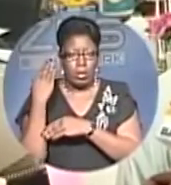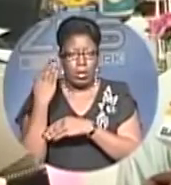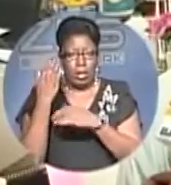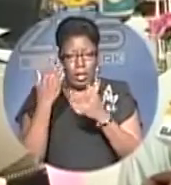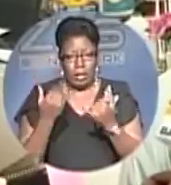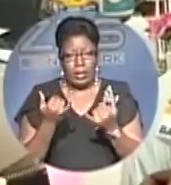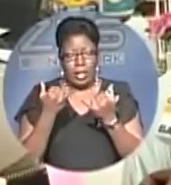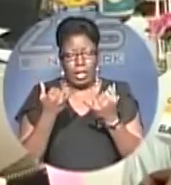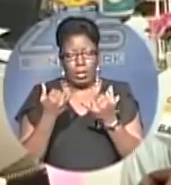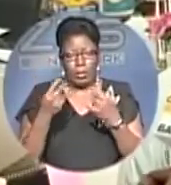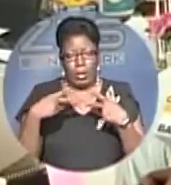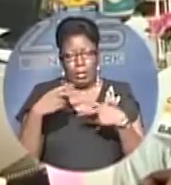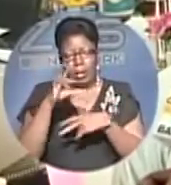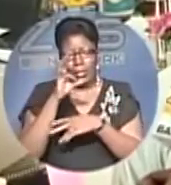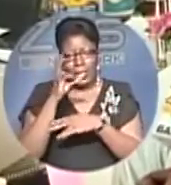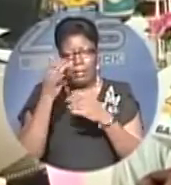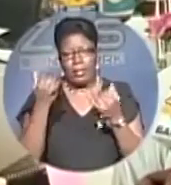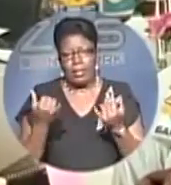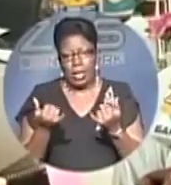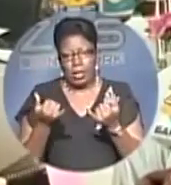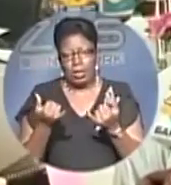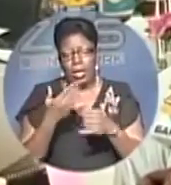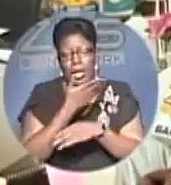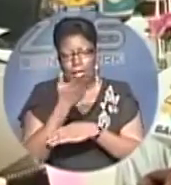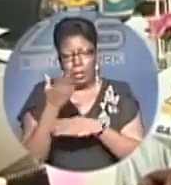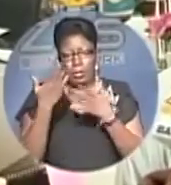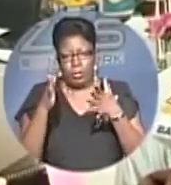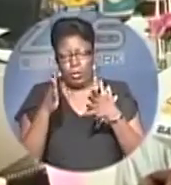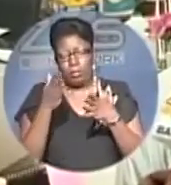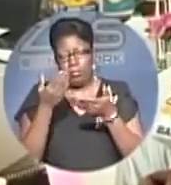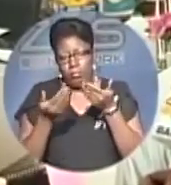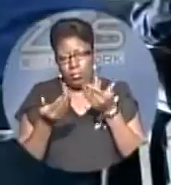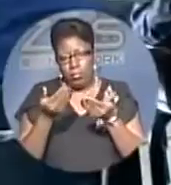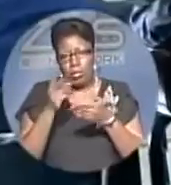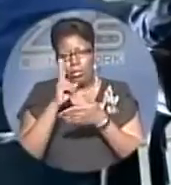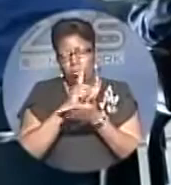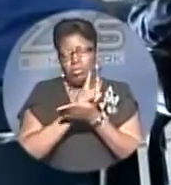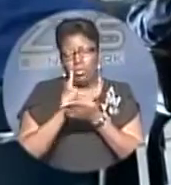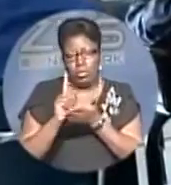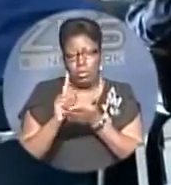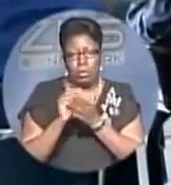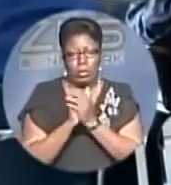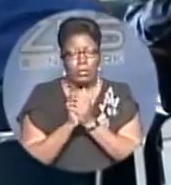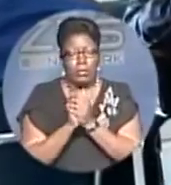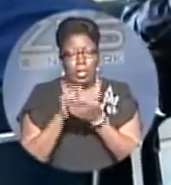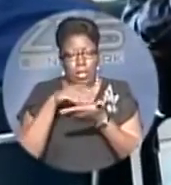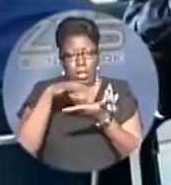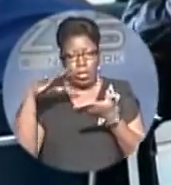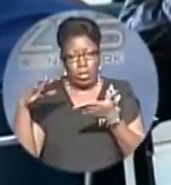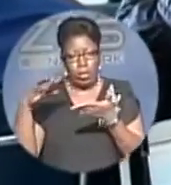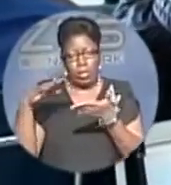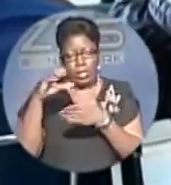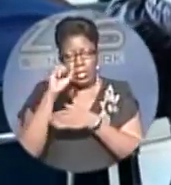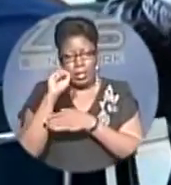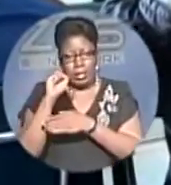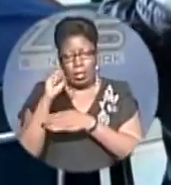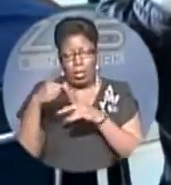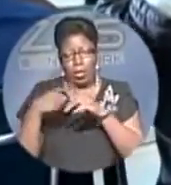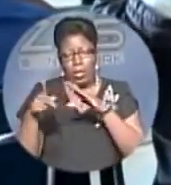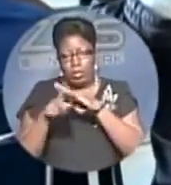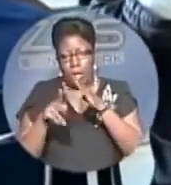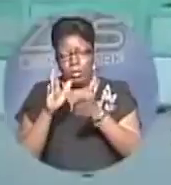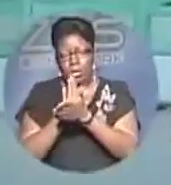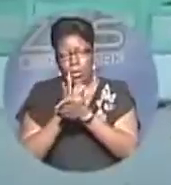another 7 now. Hopefully they'll be completed within another 2 weeks. The students at Snug Corner Primary are expected to return